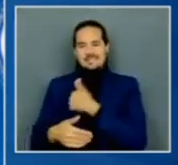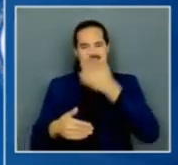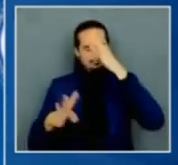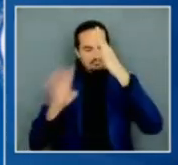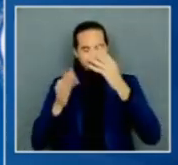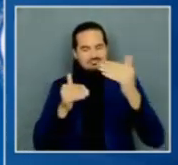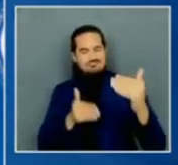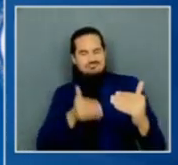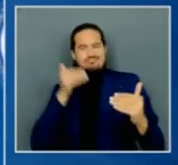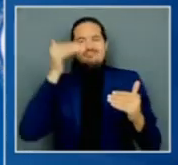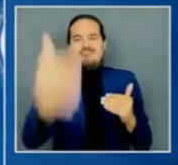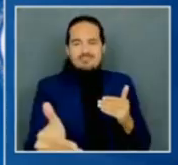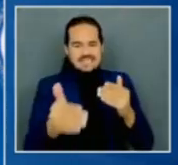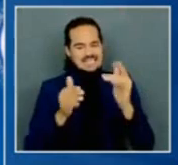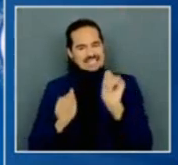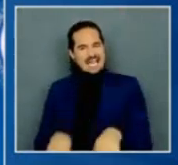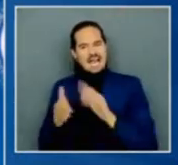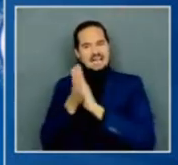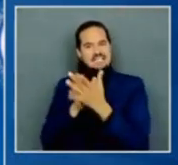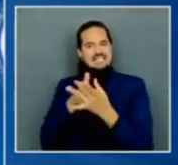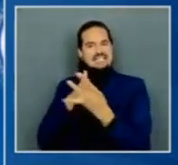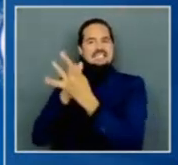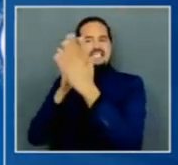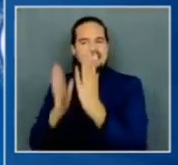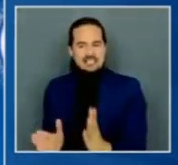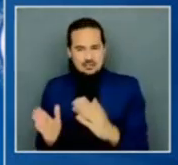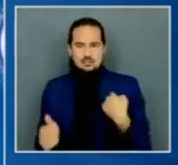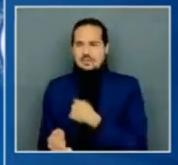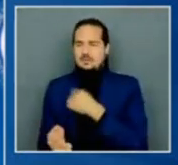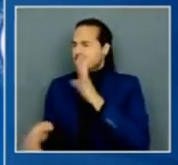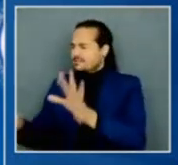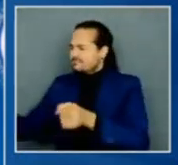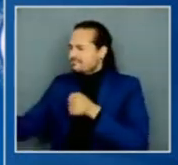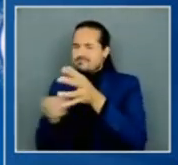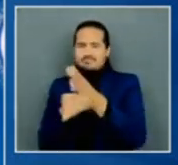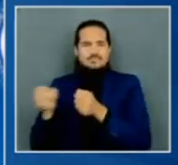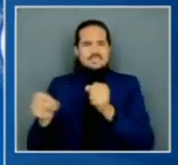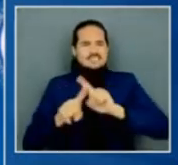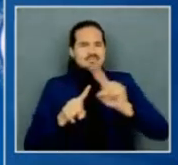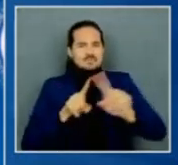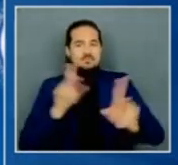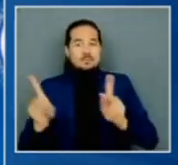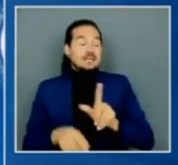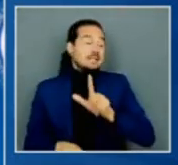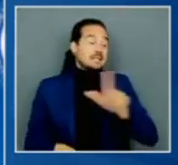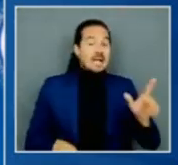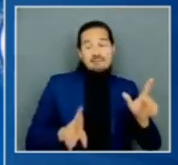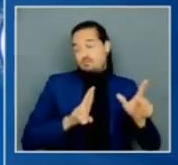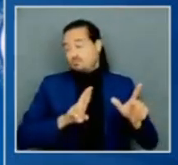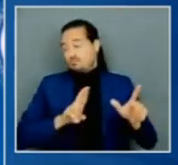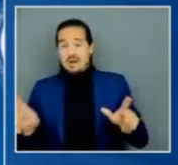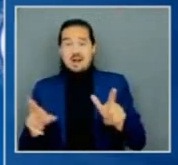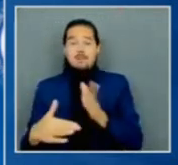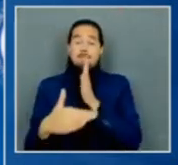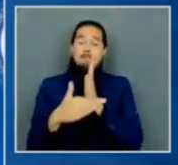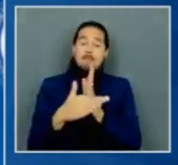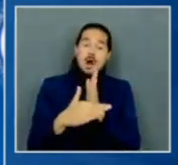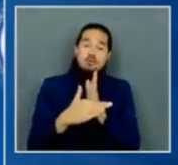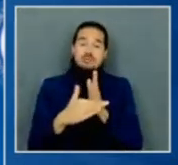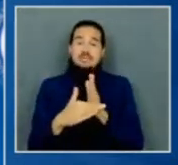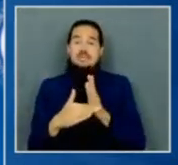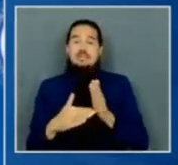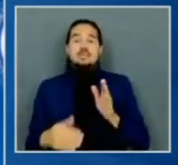administration, we will. We'll bring together leaders and communities from every corner, labor and business, left, right, and